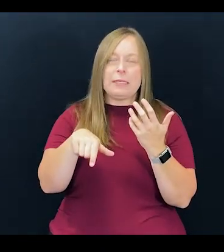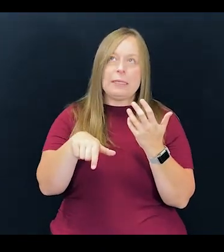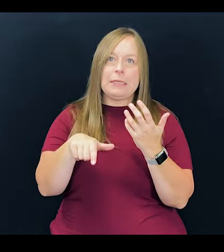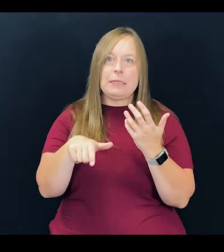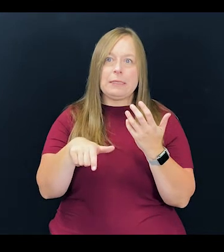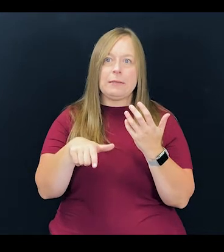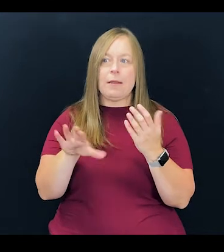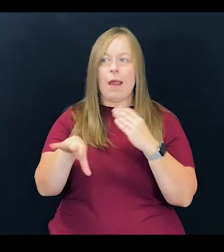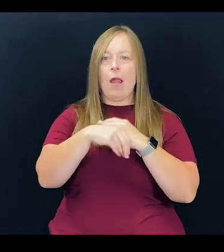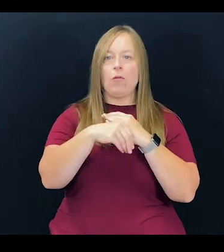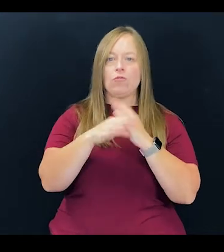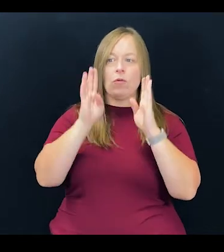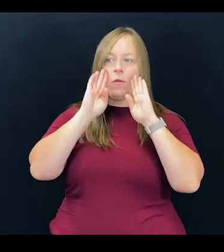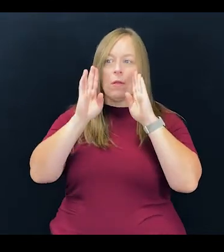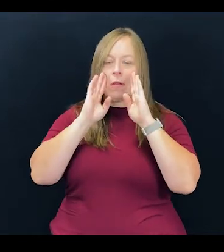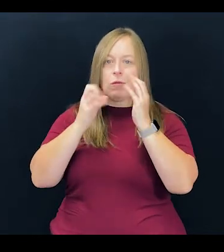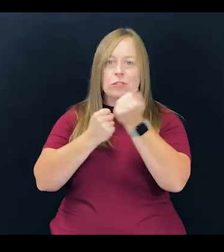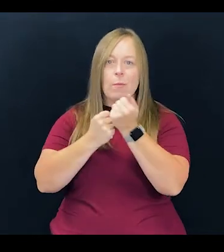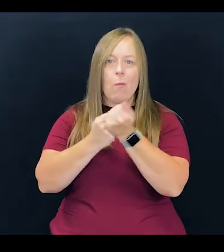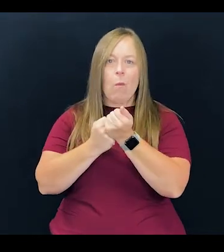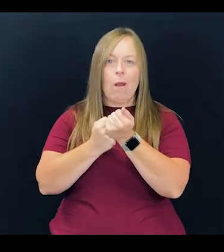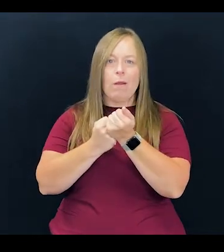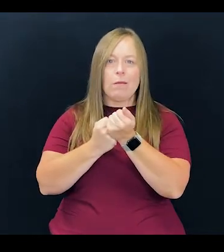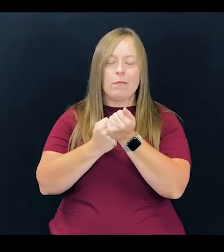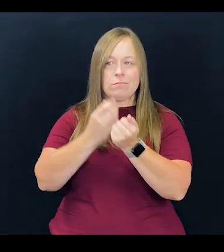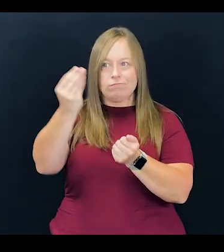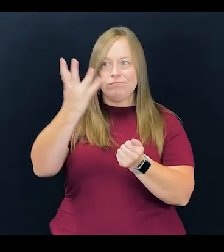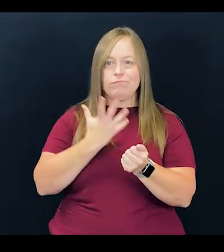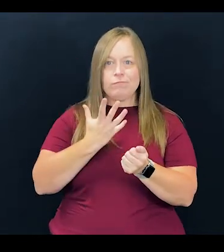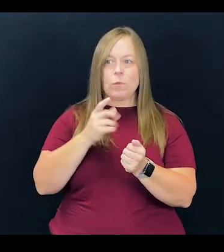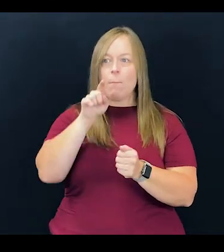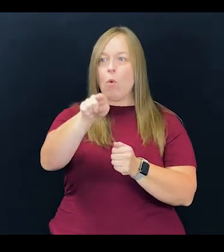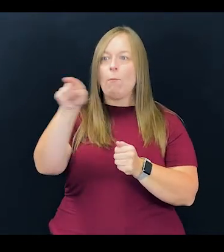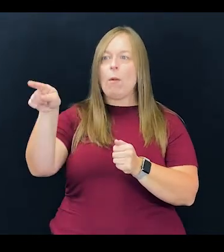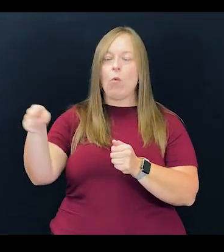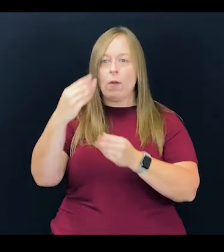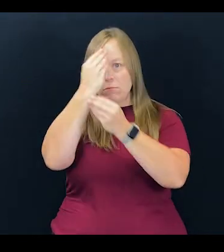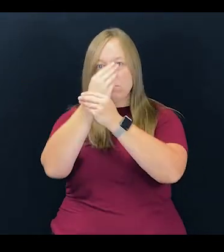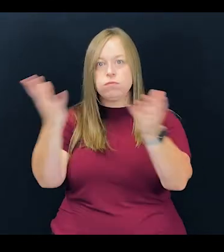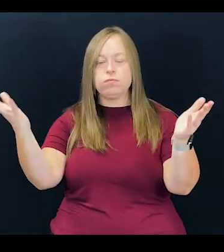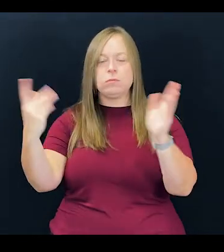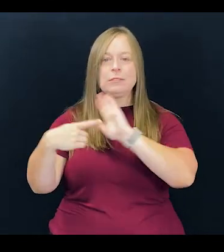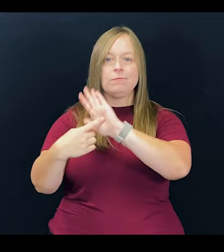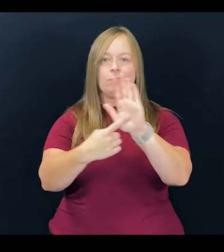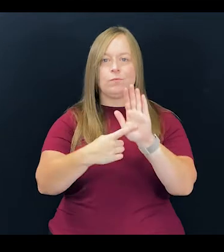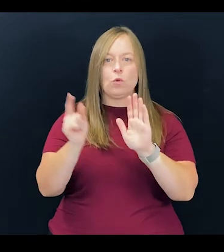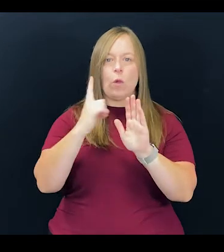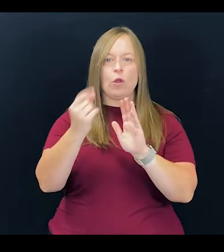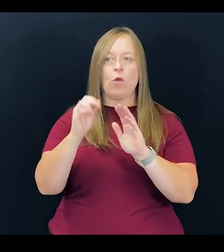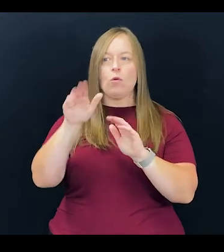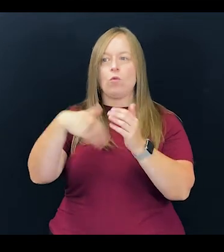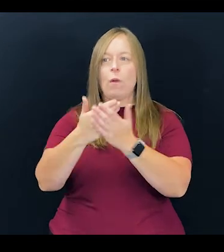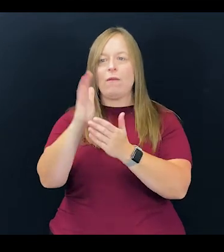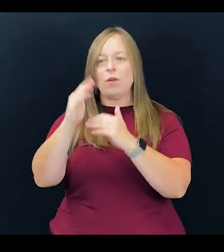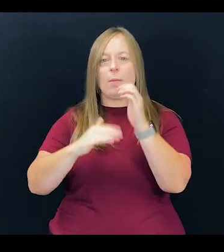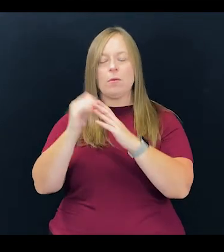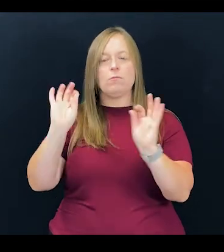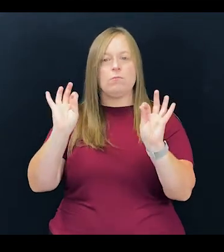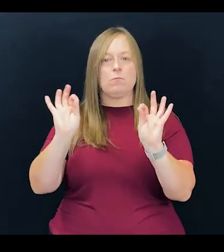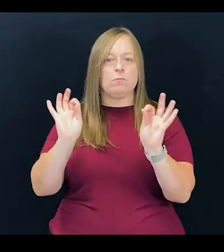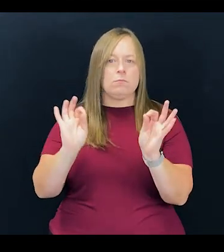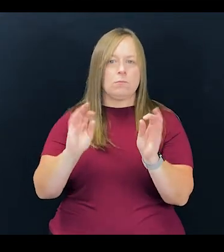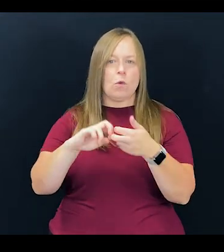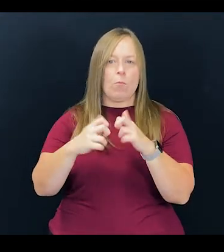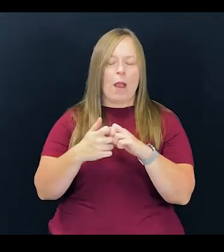don't need perhaps that level of support. They can be pointed in the right direction and get to another